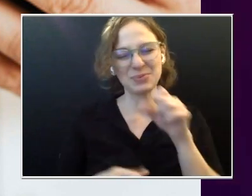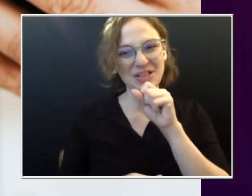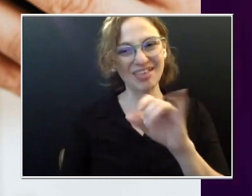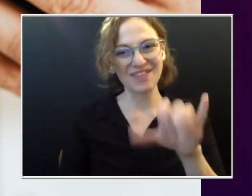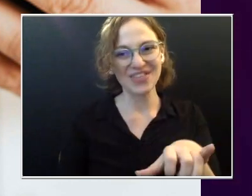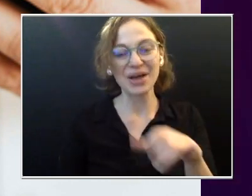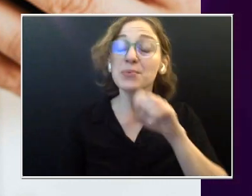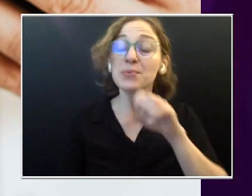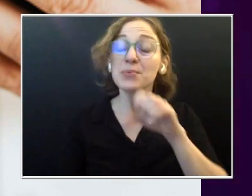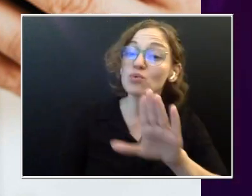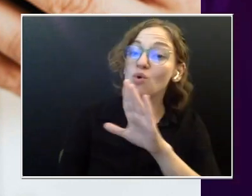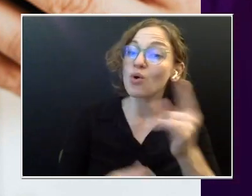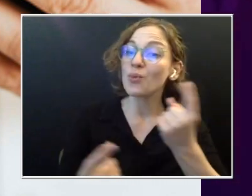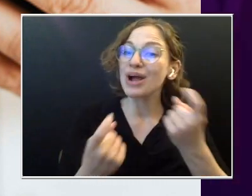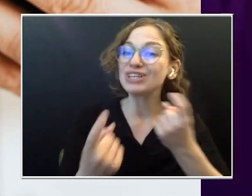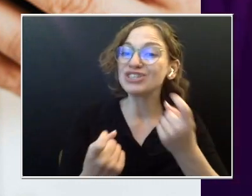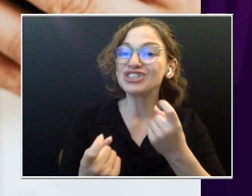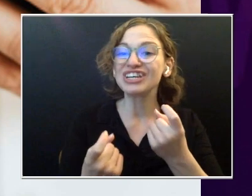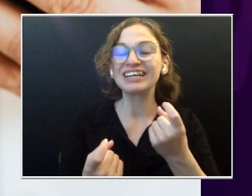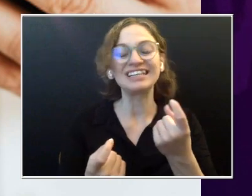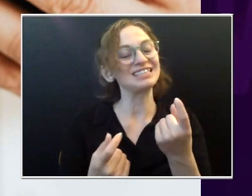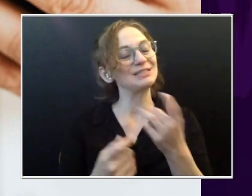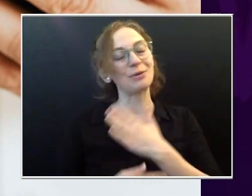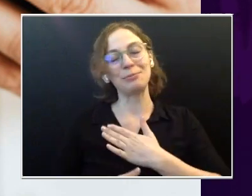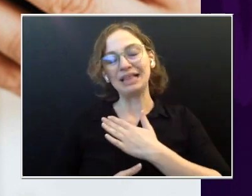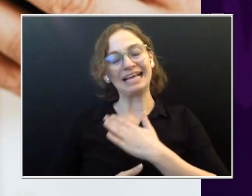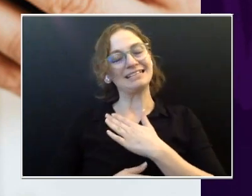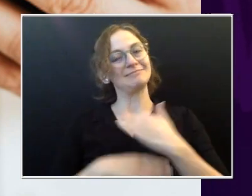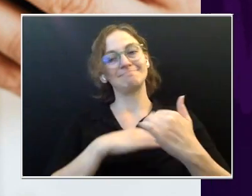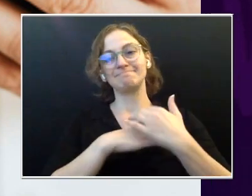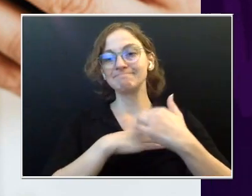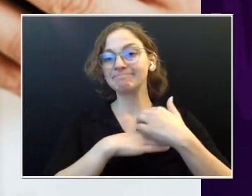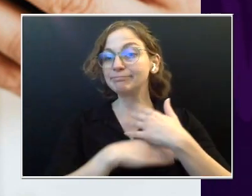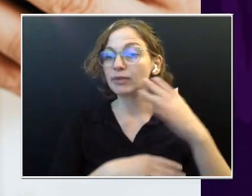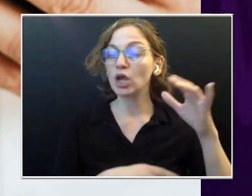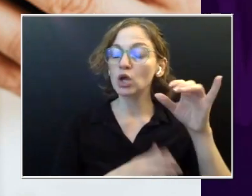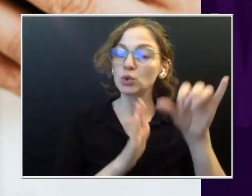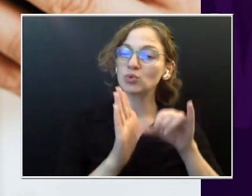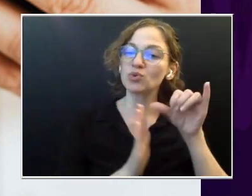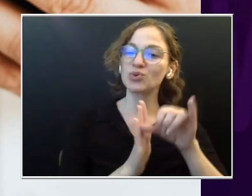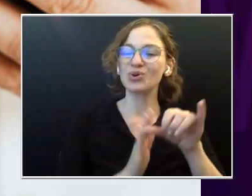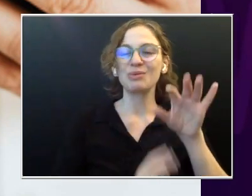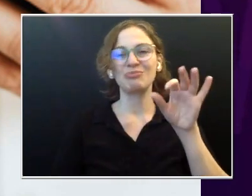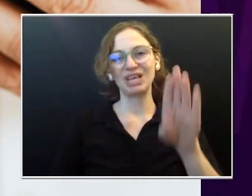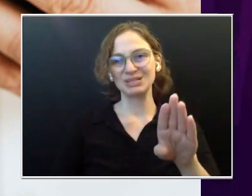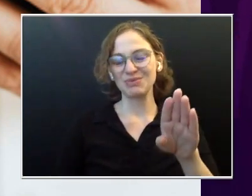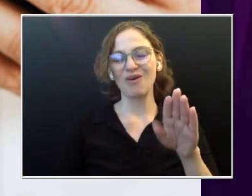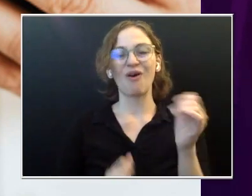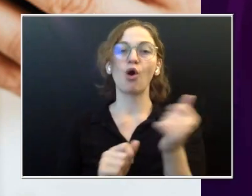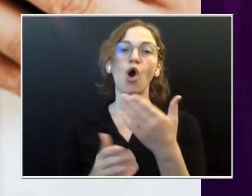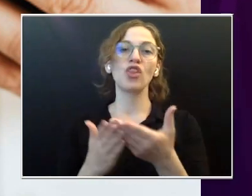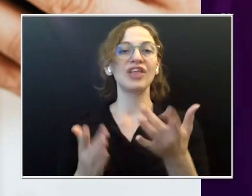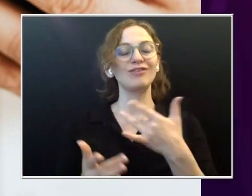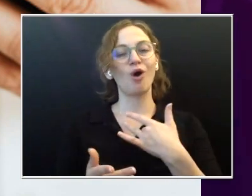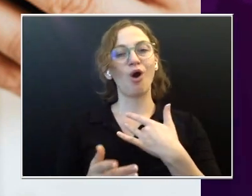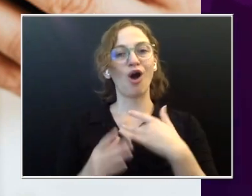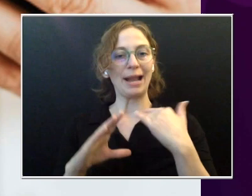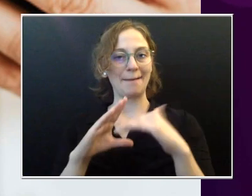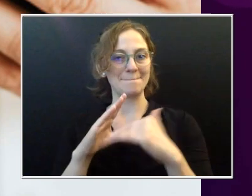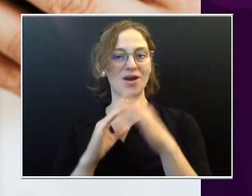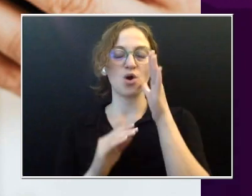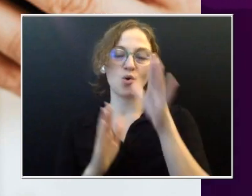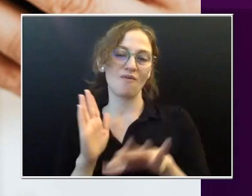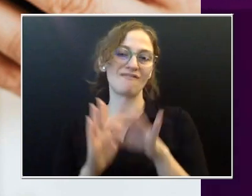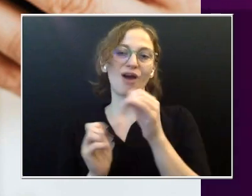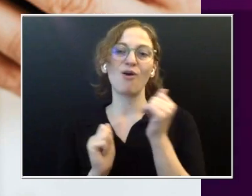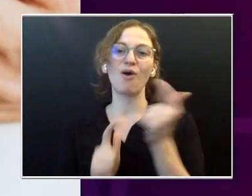so be sure to send them in to us on YouTube, Facebook, and at the All Things Heart email. You'll find all those links on how to connect with us right